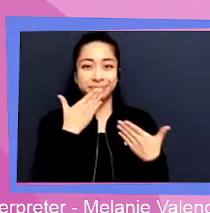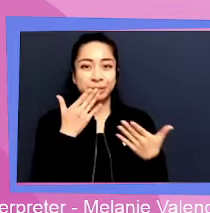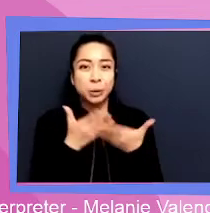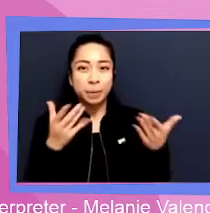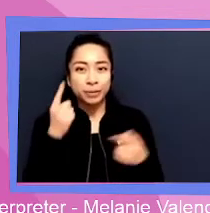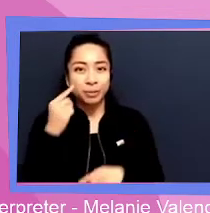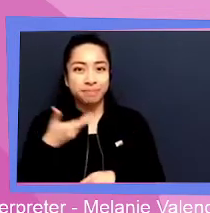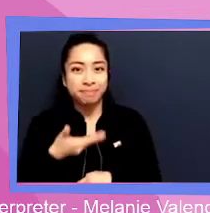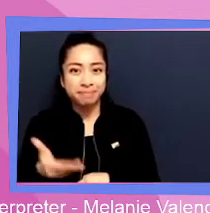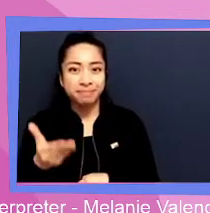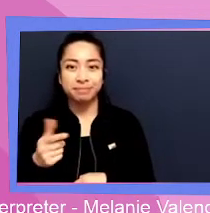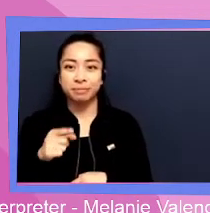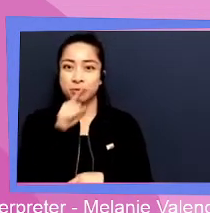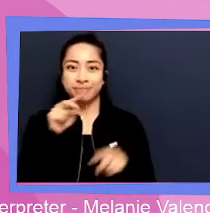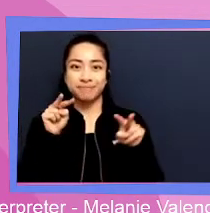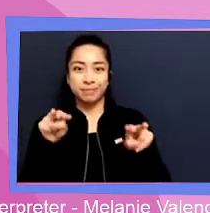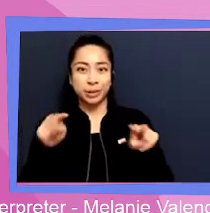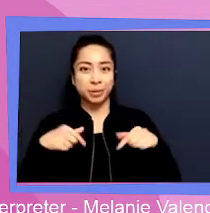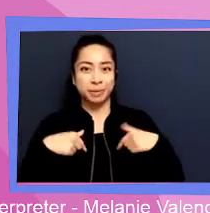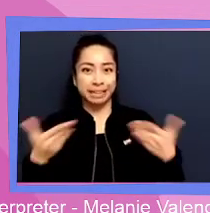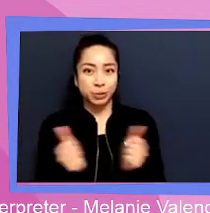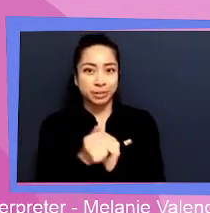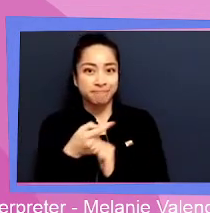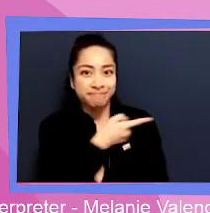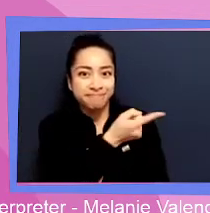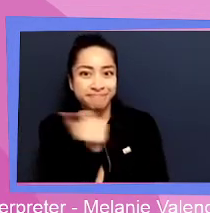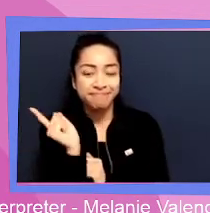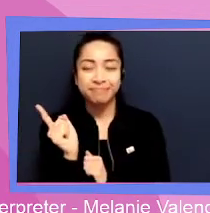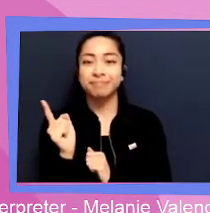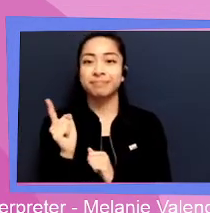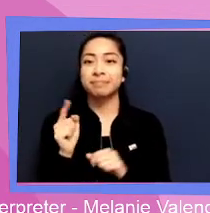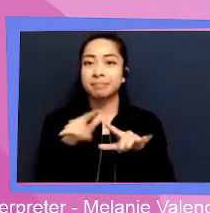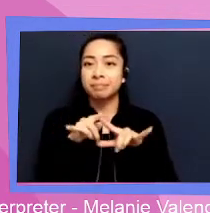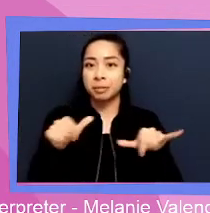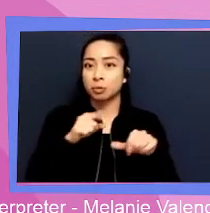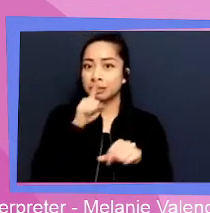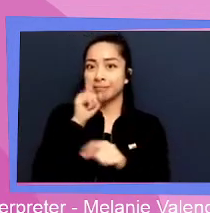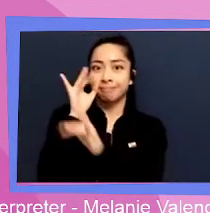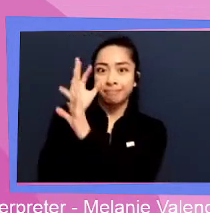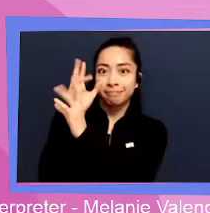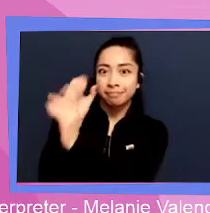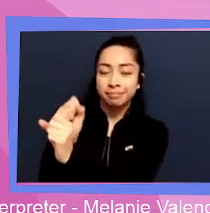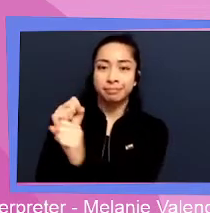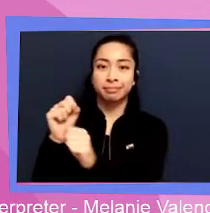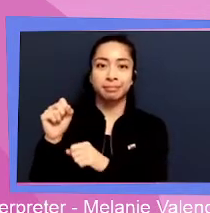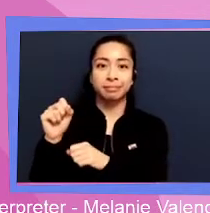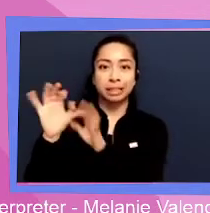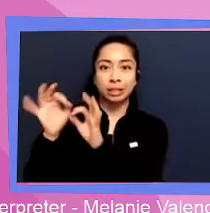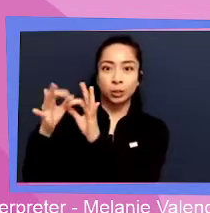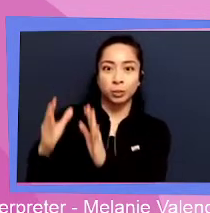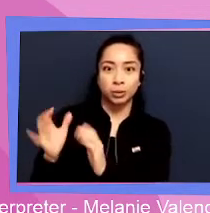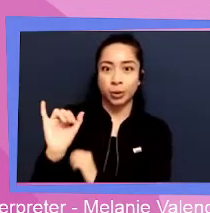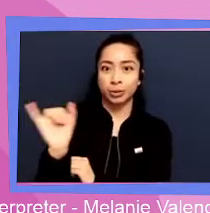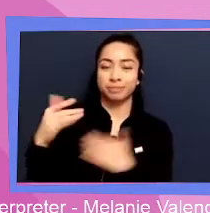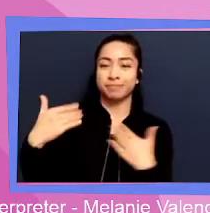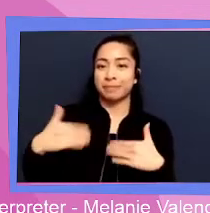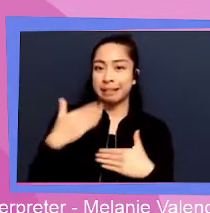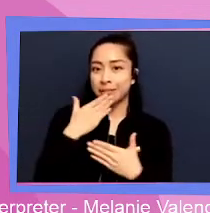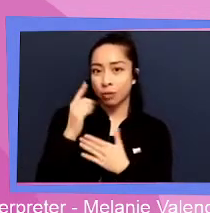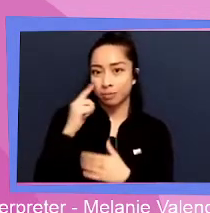this crew of folks, and also just mesmerized by our wonderful ASL interpreters too. Thank you to you